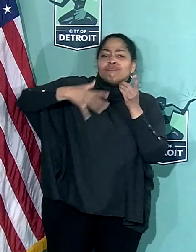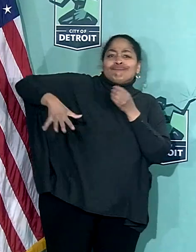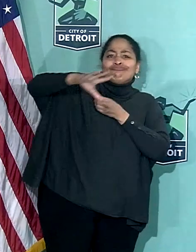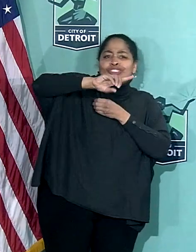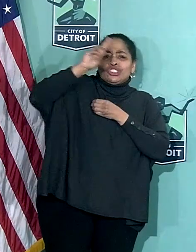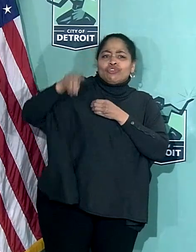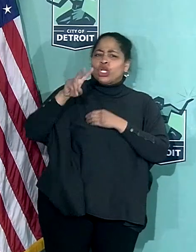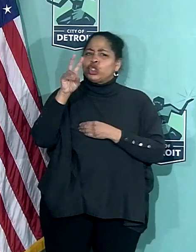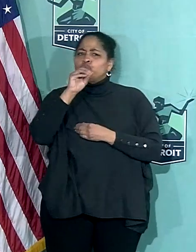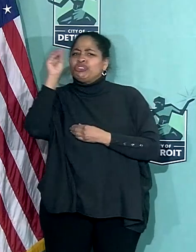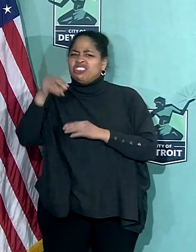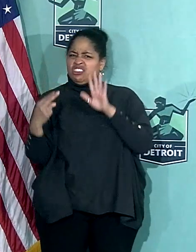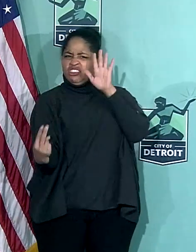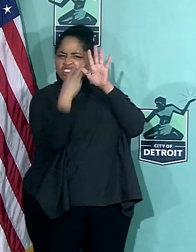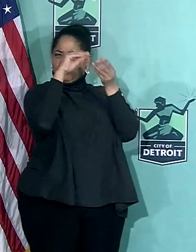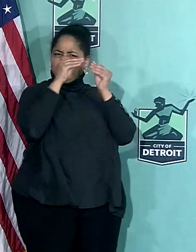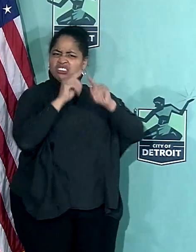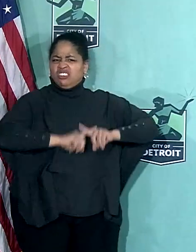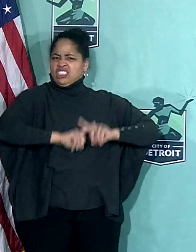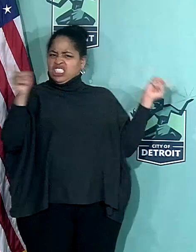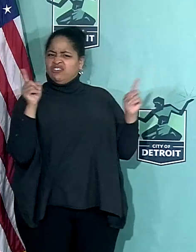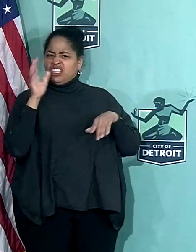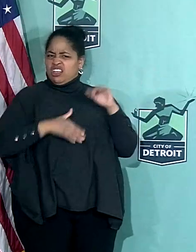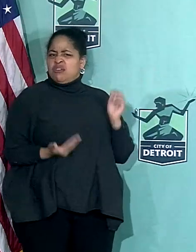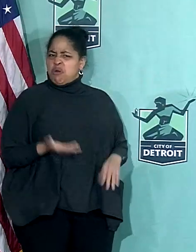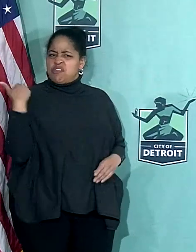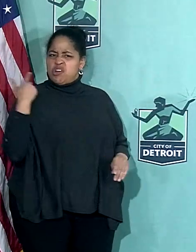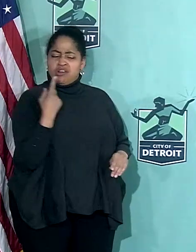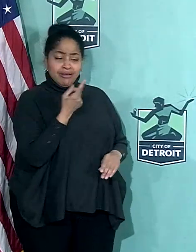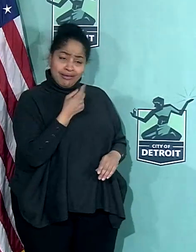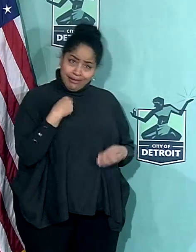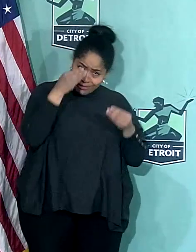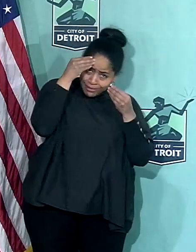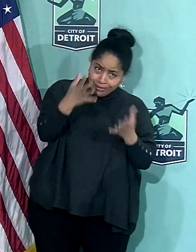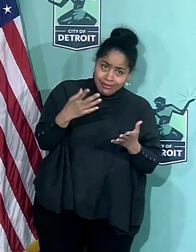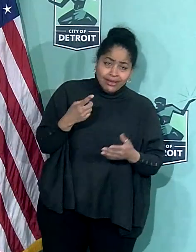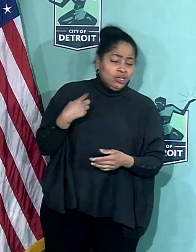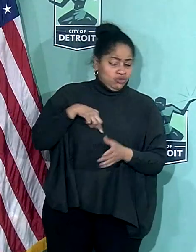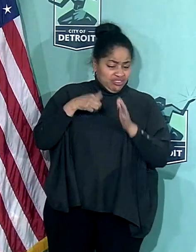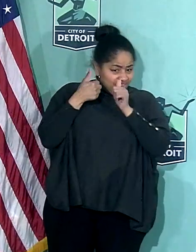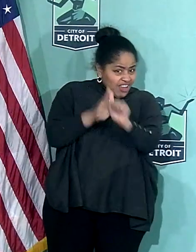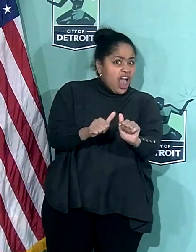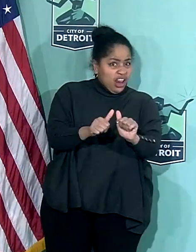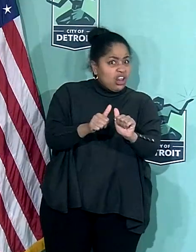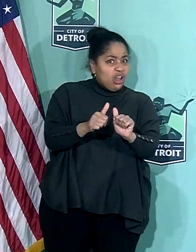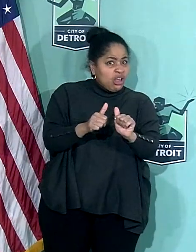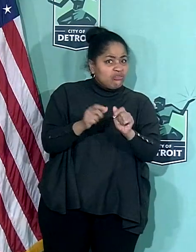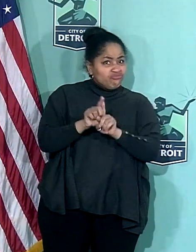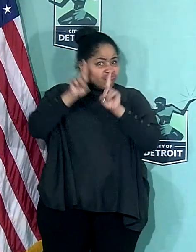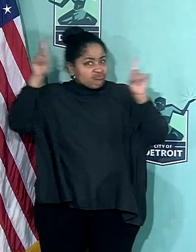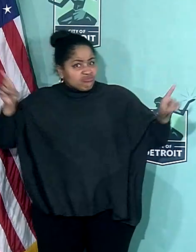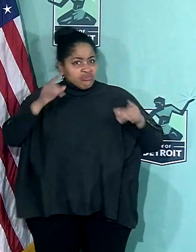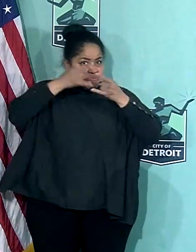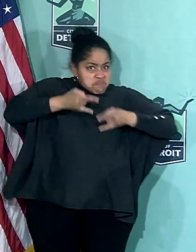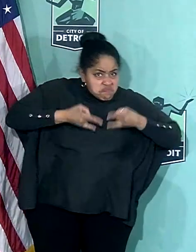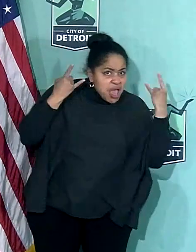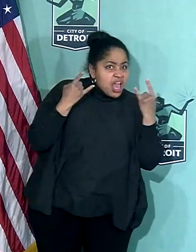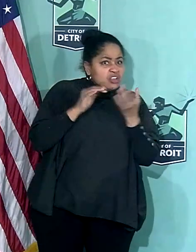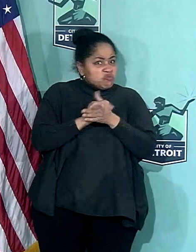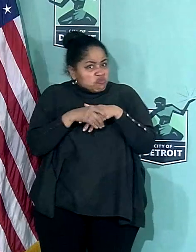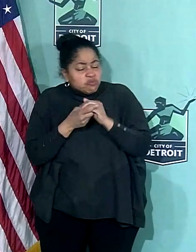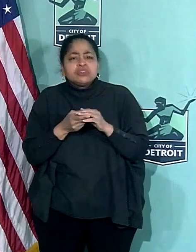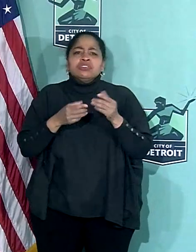Look at the difference. These medical protocols work. And here's the thing. Masks